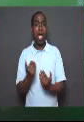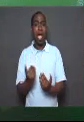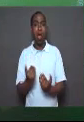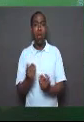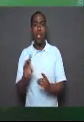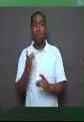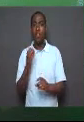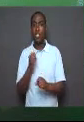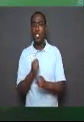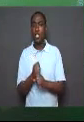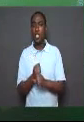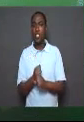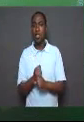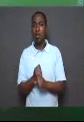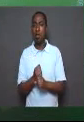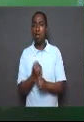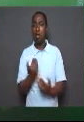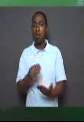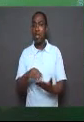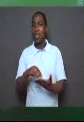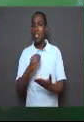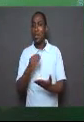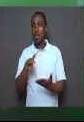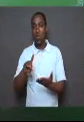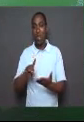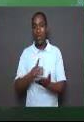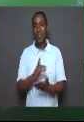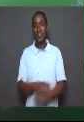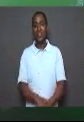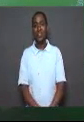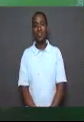activity to review what we have learned so far.